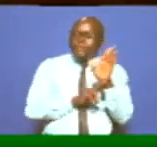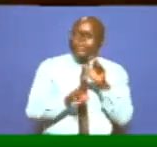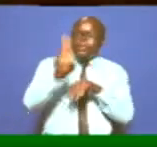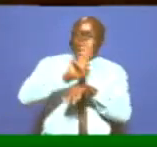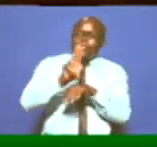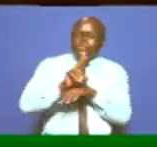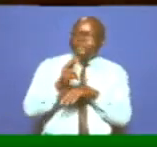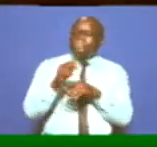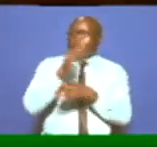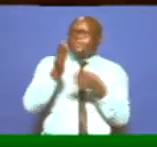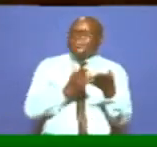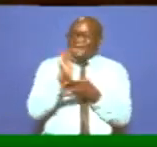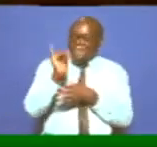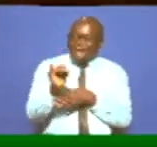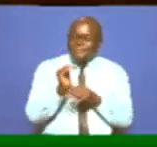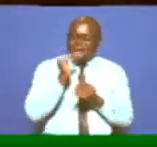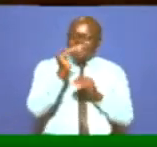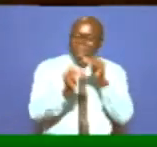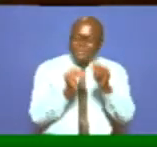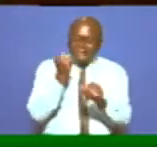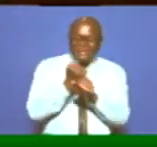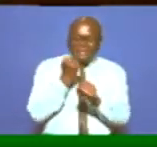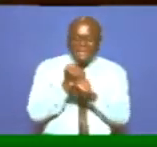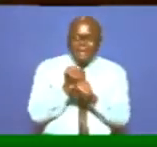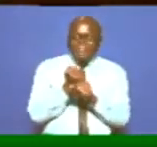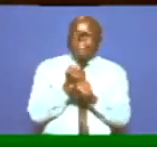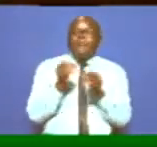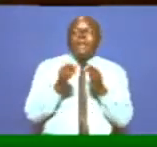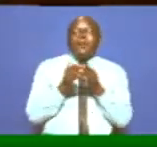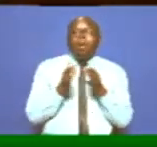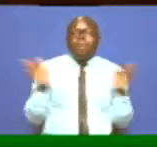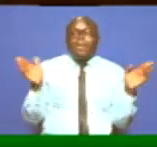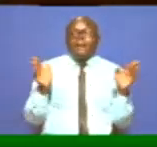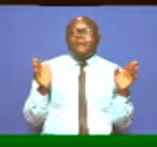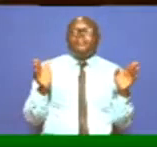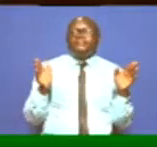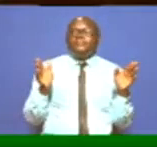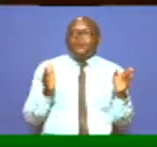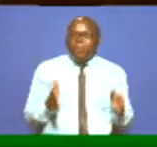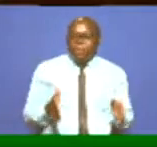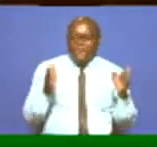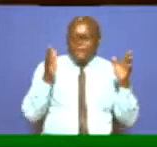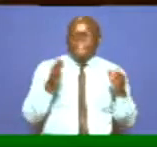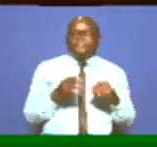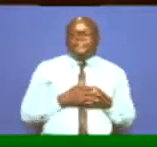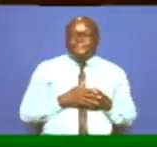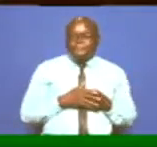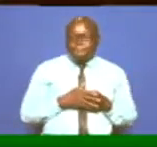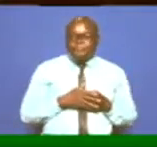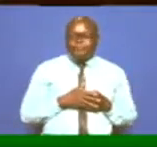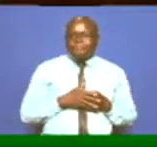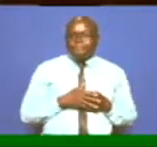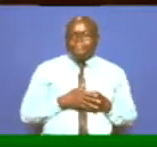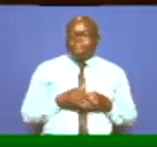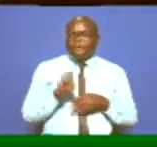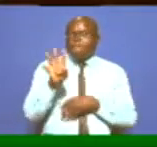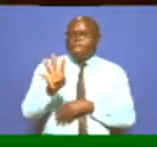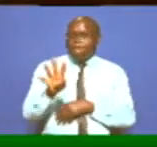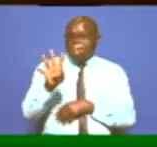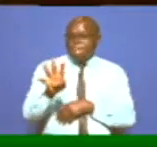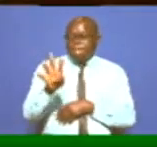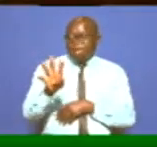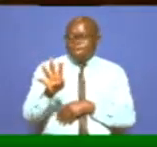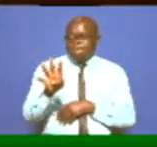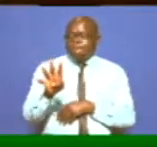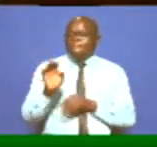to ensure that the process is done in an open and transparent way? Four, could